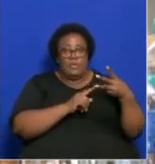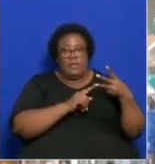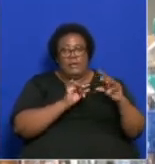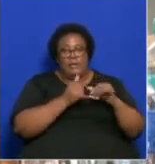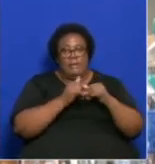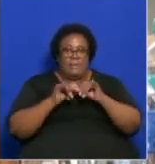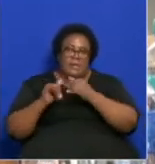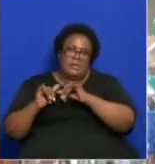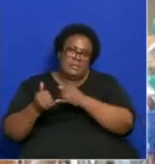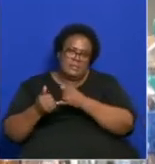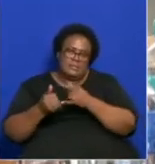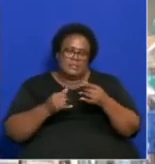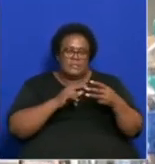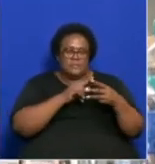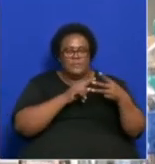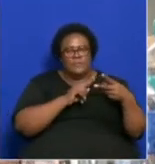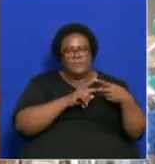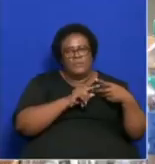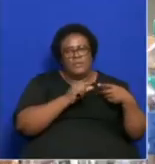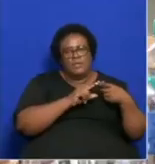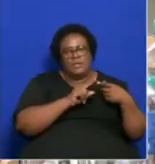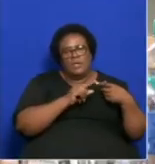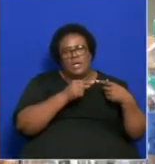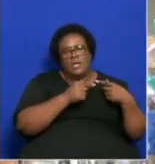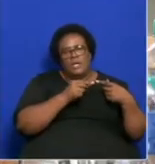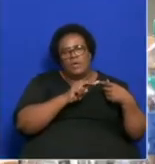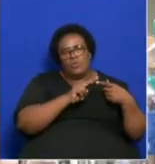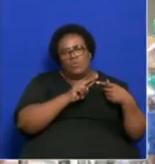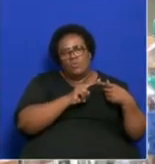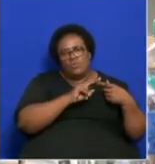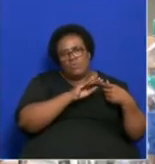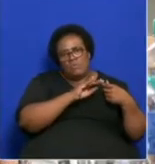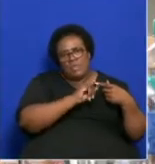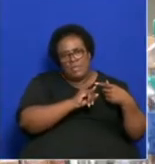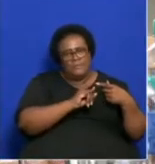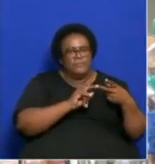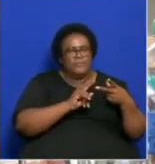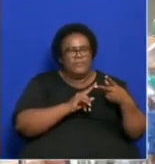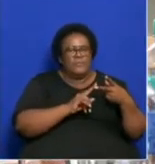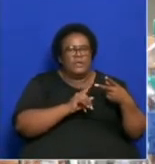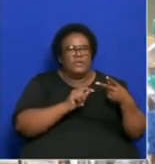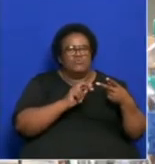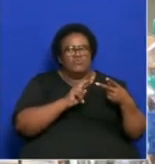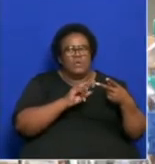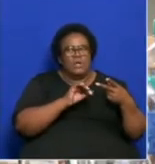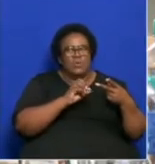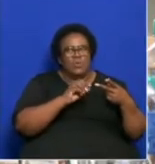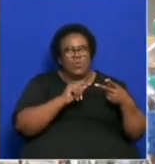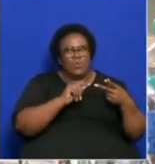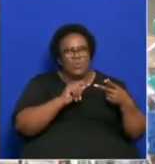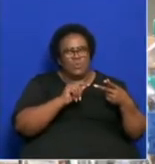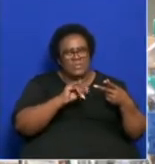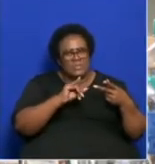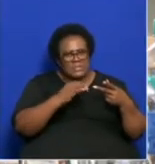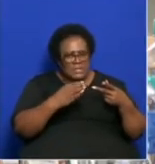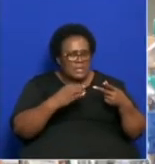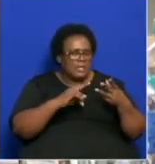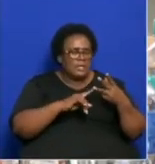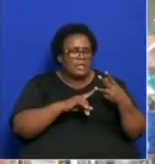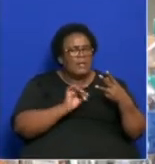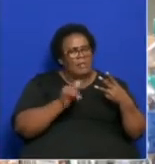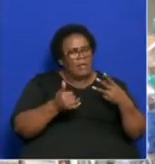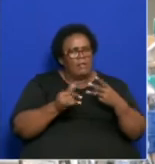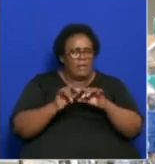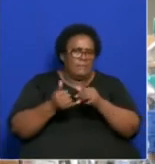it to Gubis because that's the company that became the subject of much discussion.